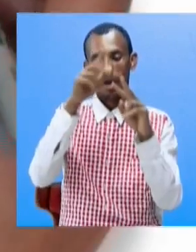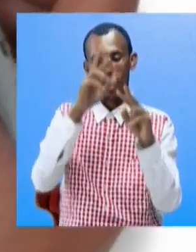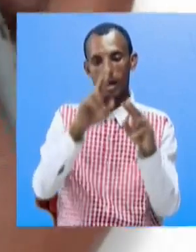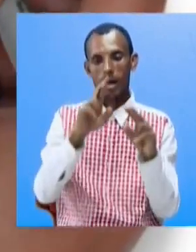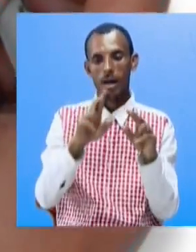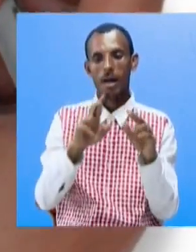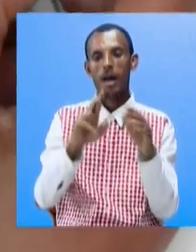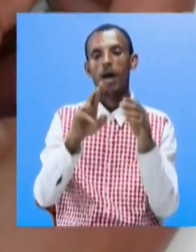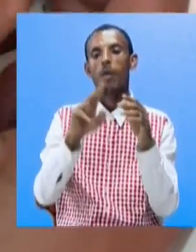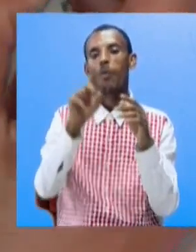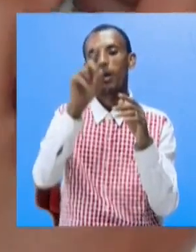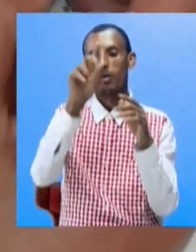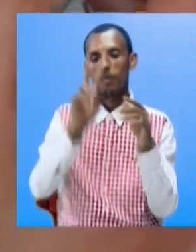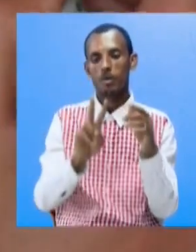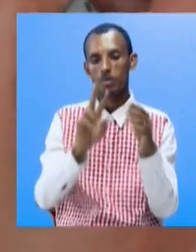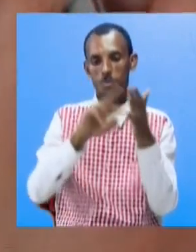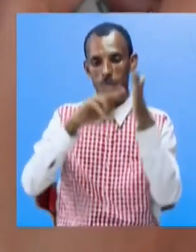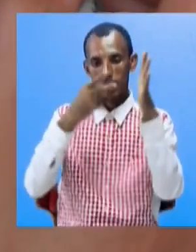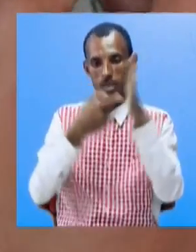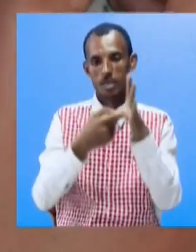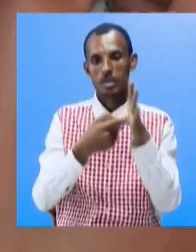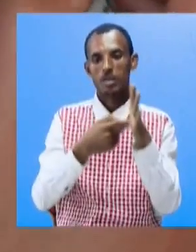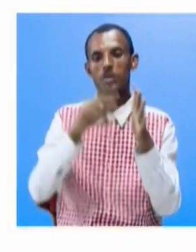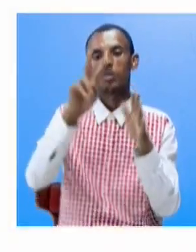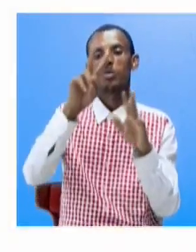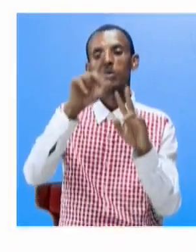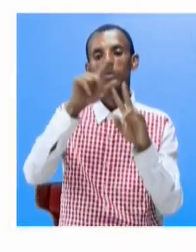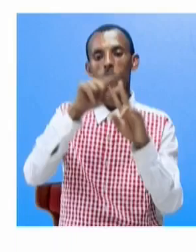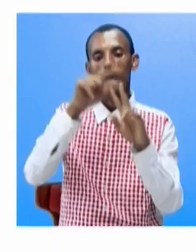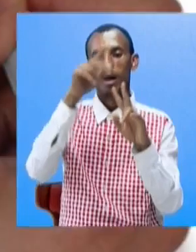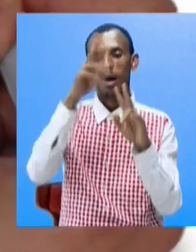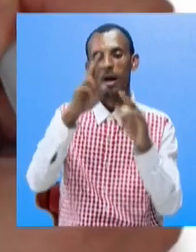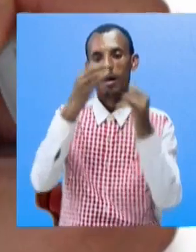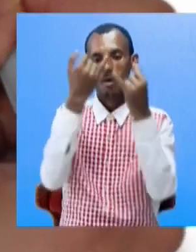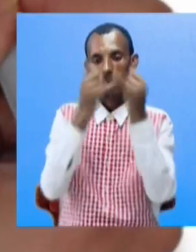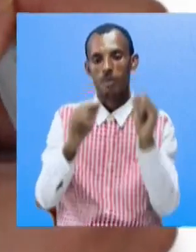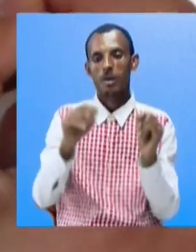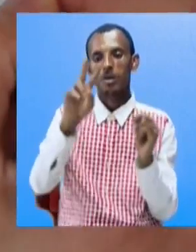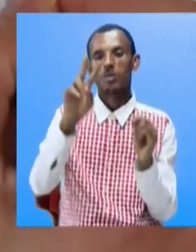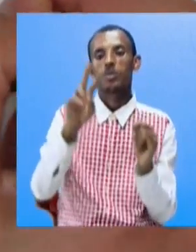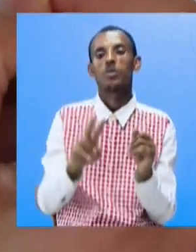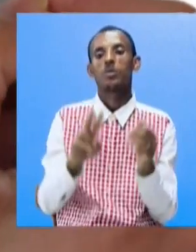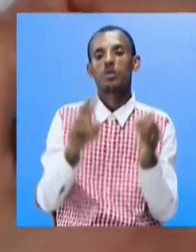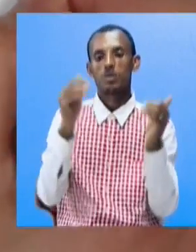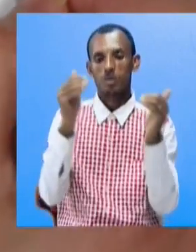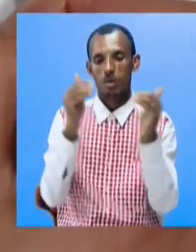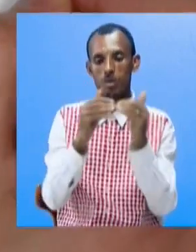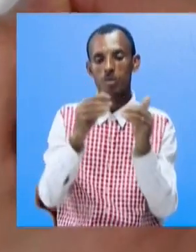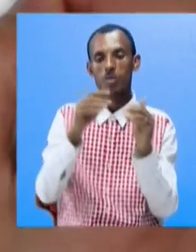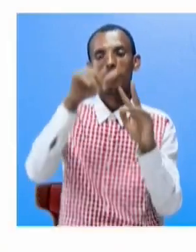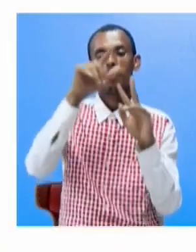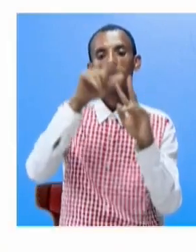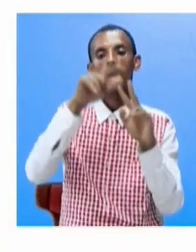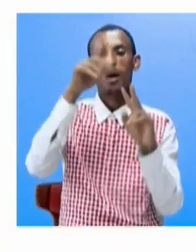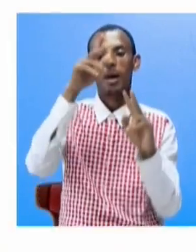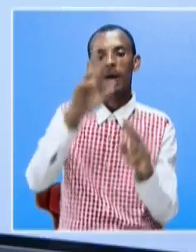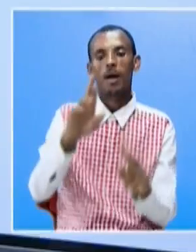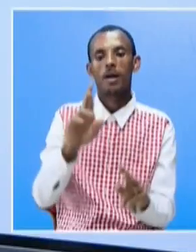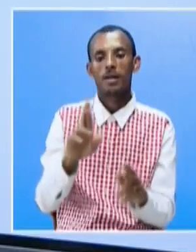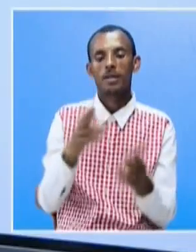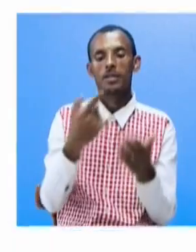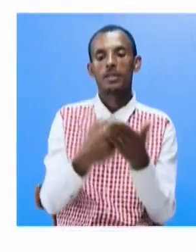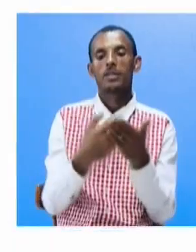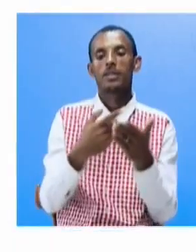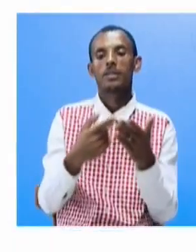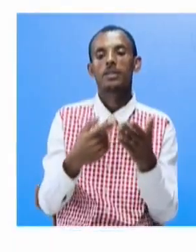of a circumference it is 2 pi r over 2. It is pi r. So this length